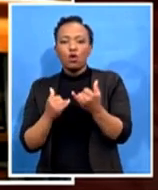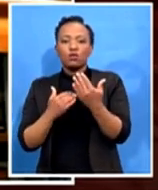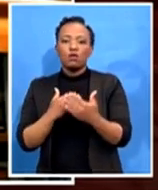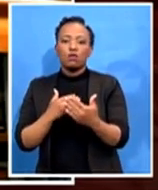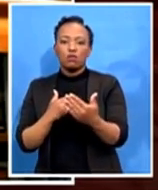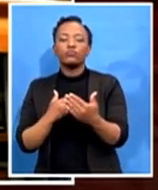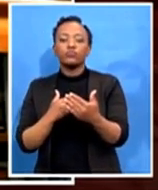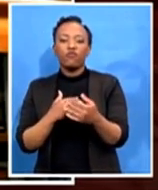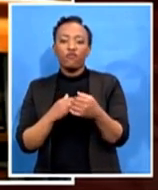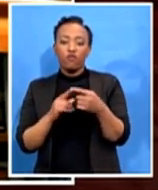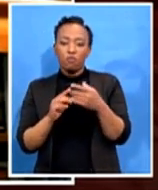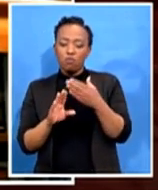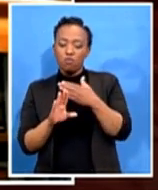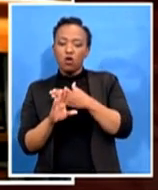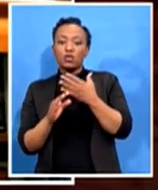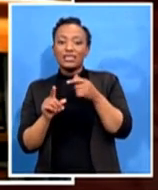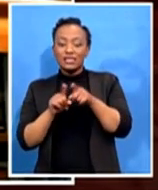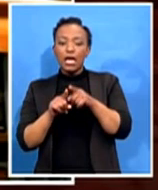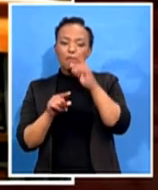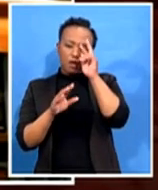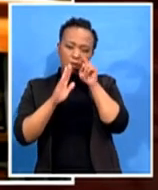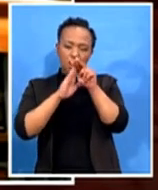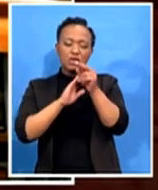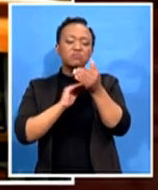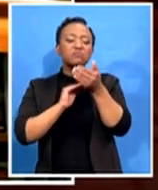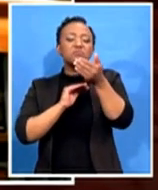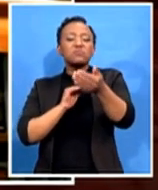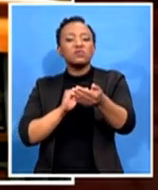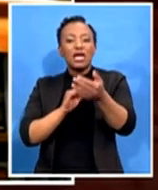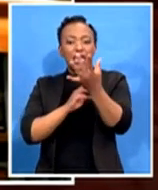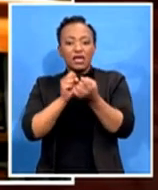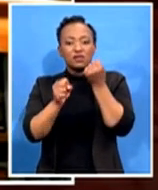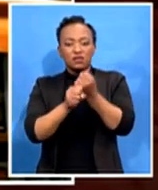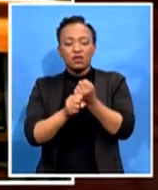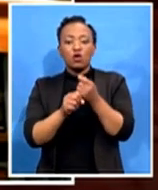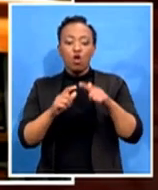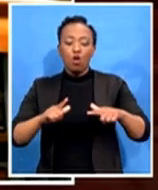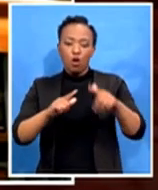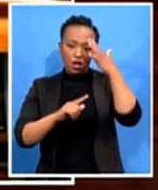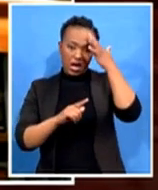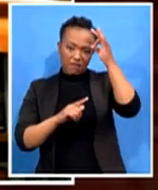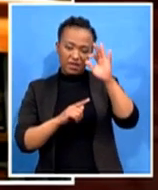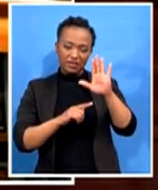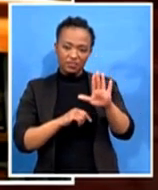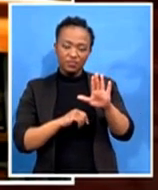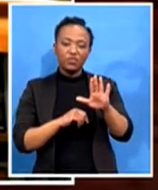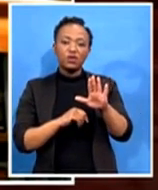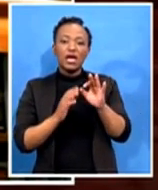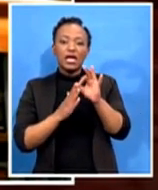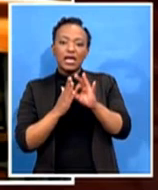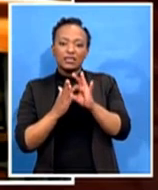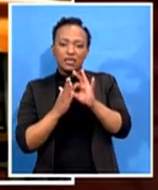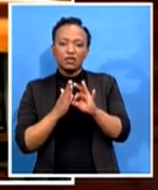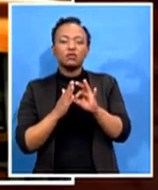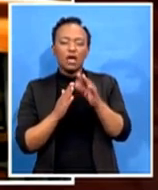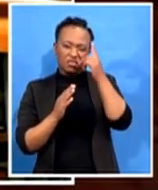even next year, come local government elections, I think they're going to do well. But what is interesting